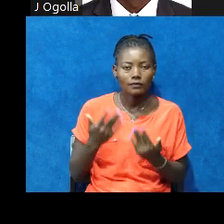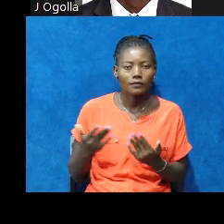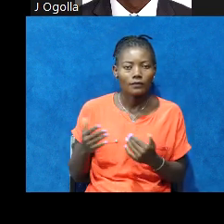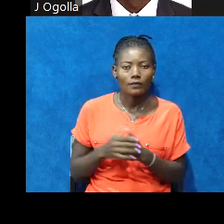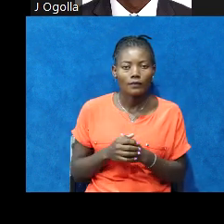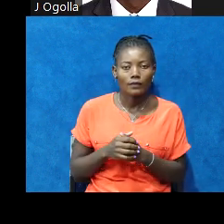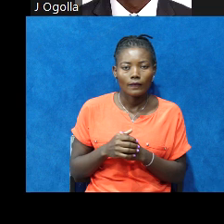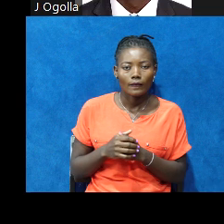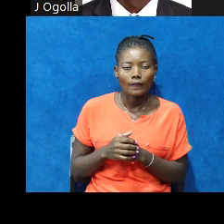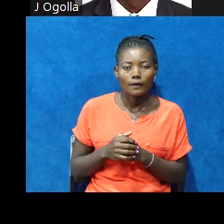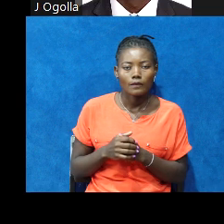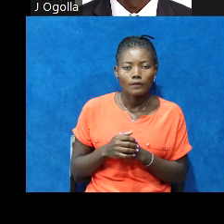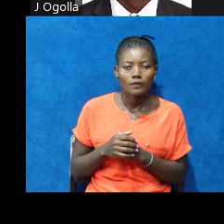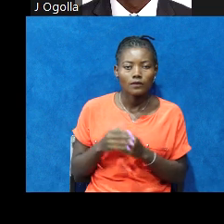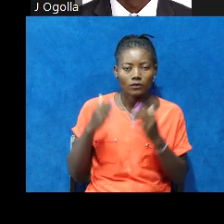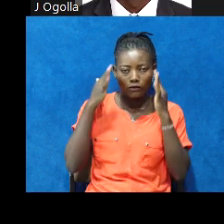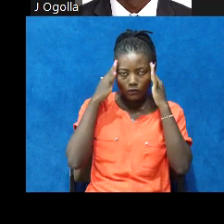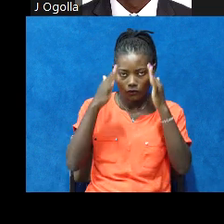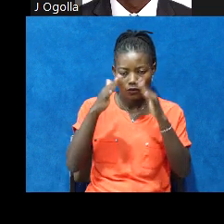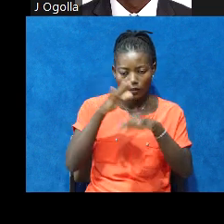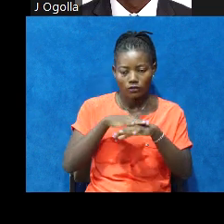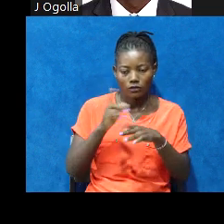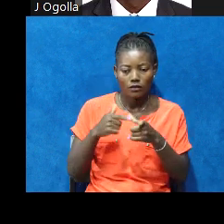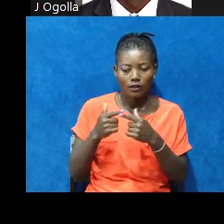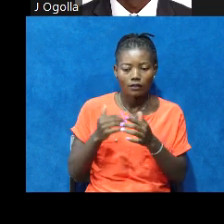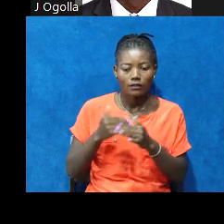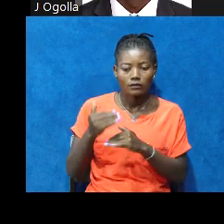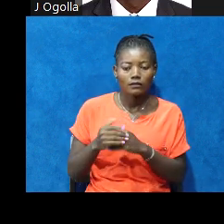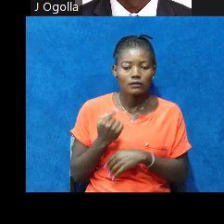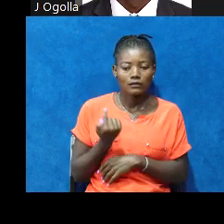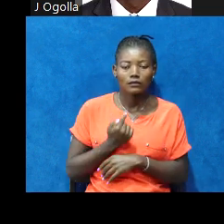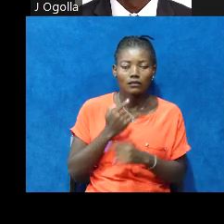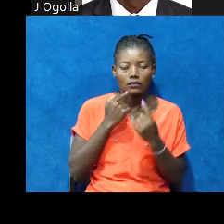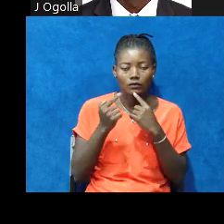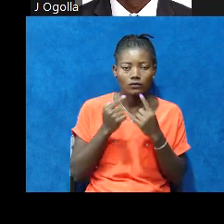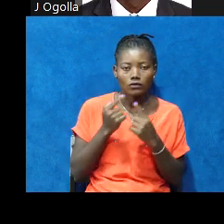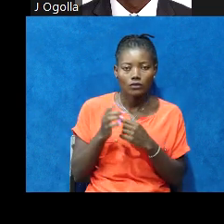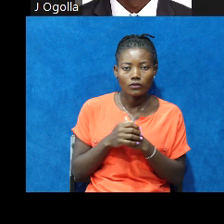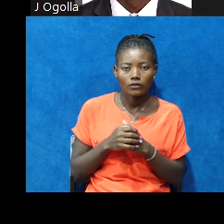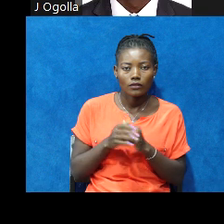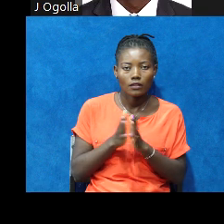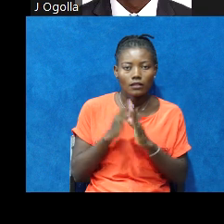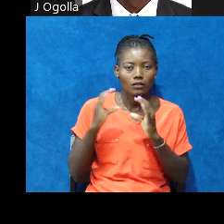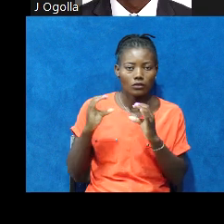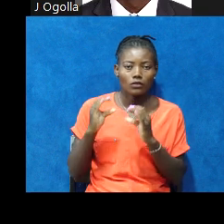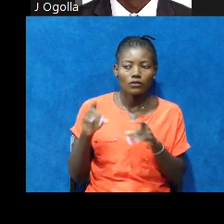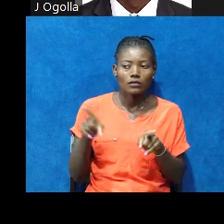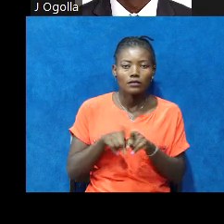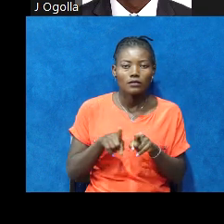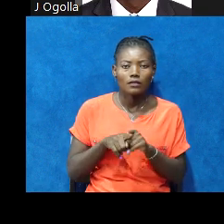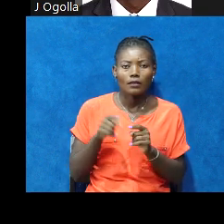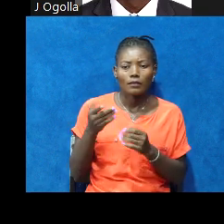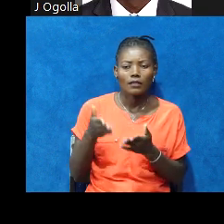have something to look at or look towards. Then the next thing is the self-talk. And coaches